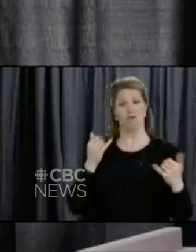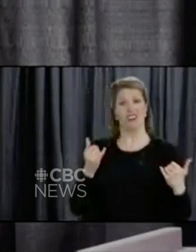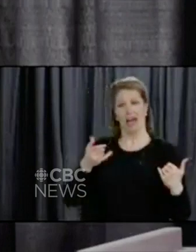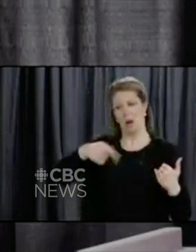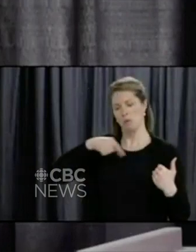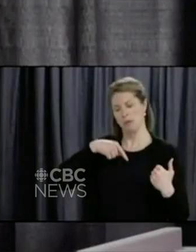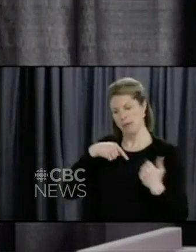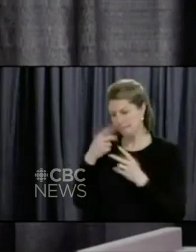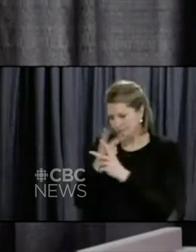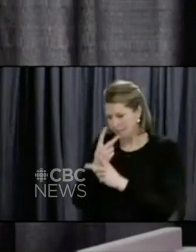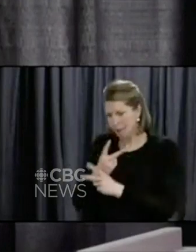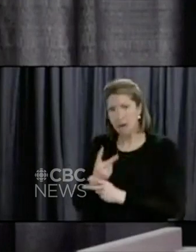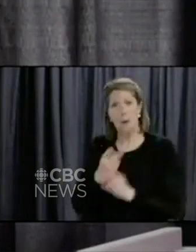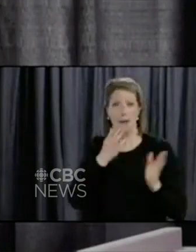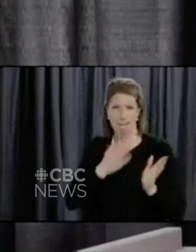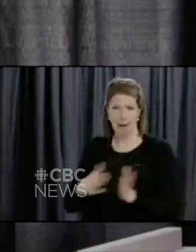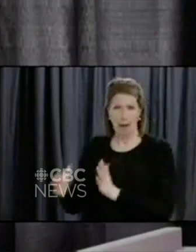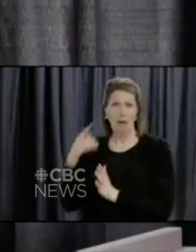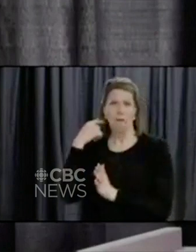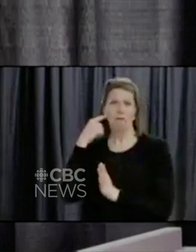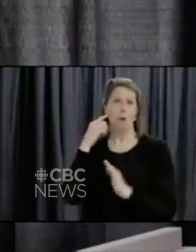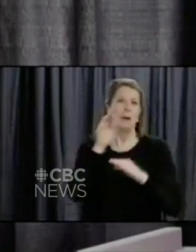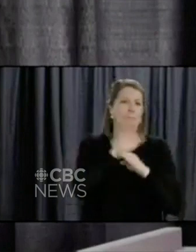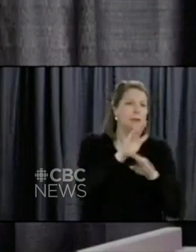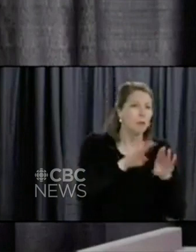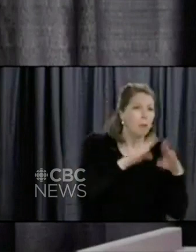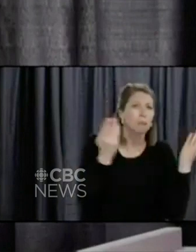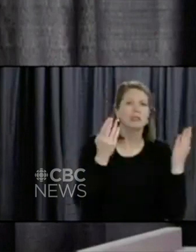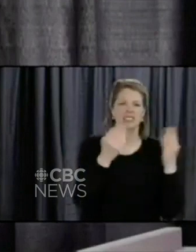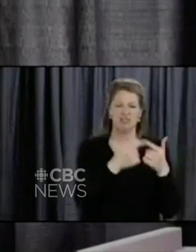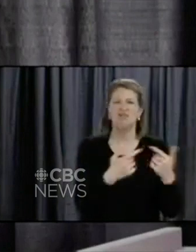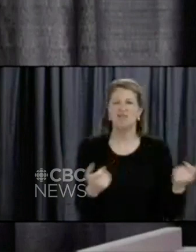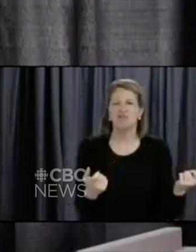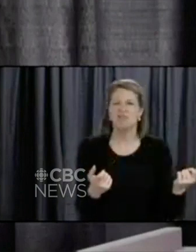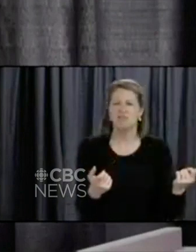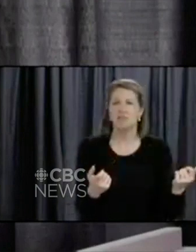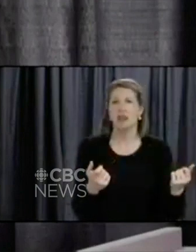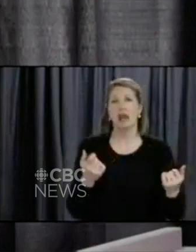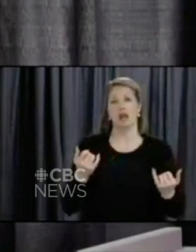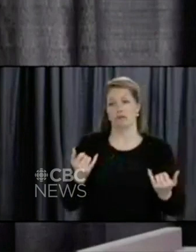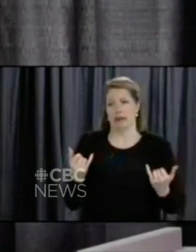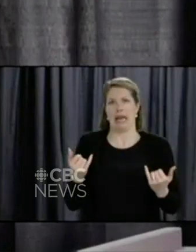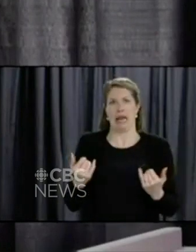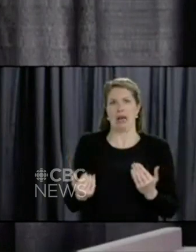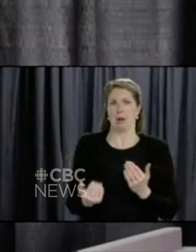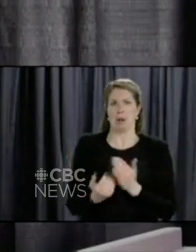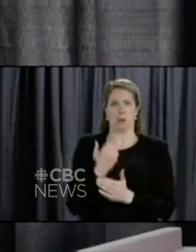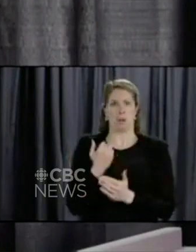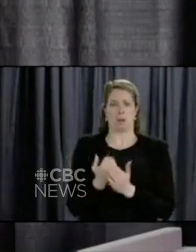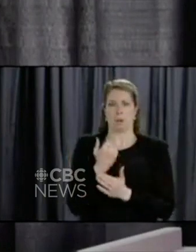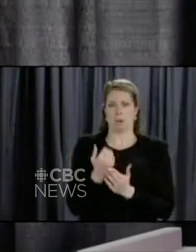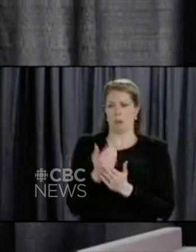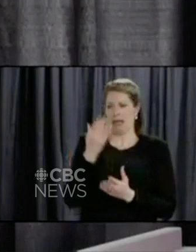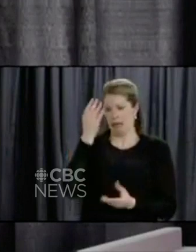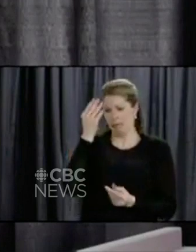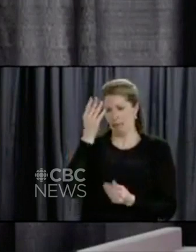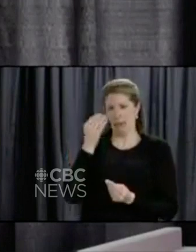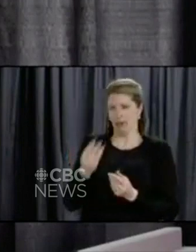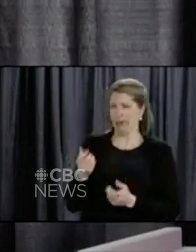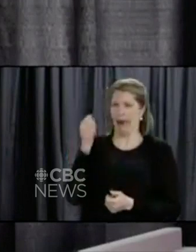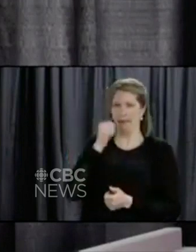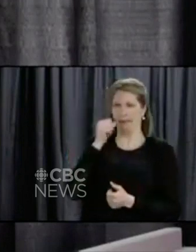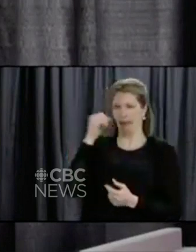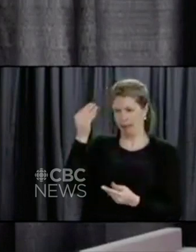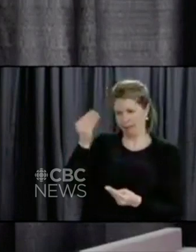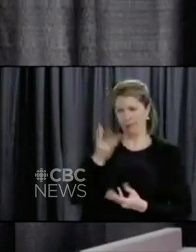know you all appreciate, COVID-19 is uncharted territory and the stakes are high. Therefore,